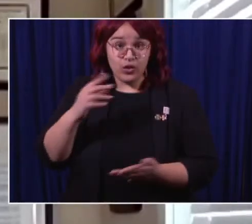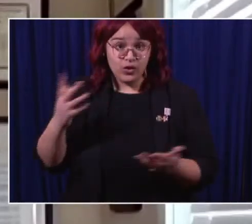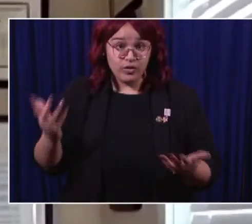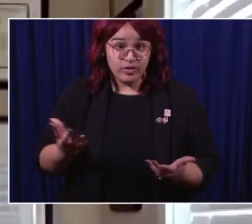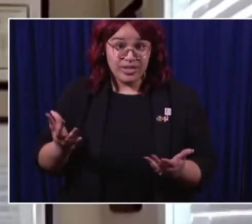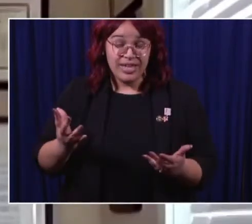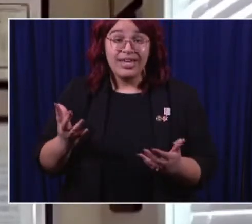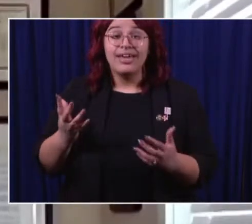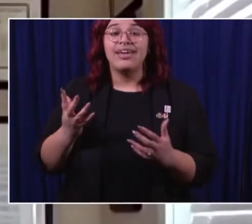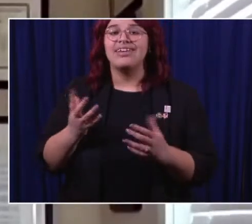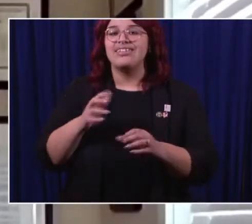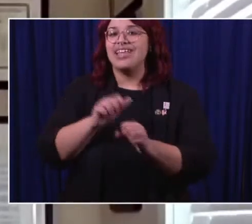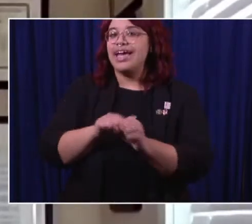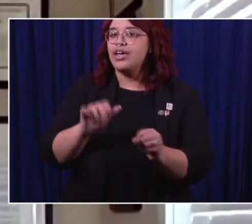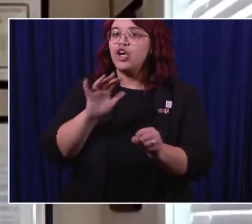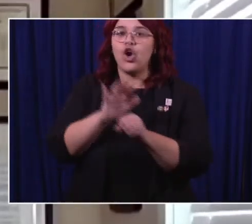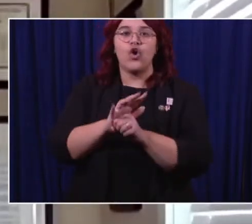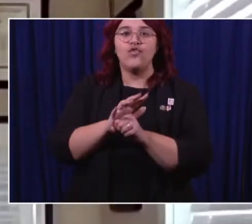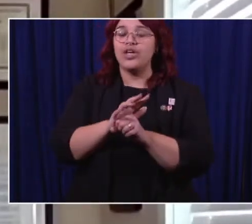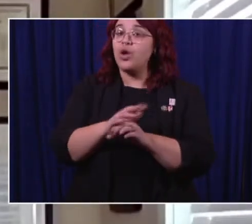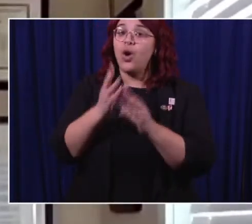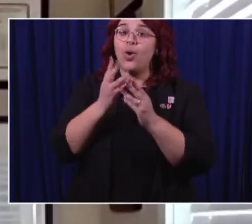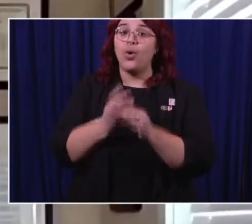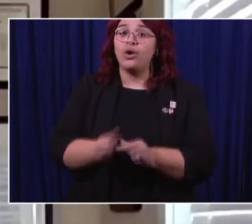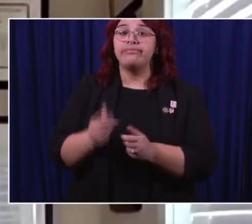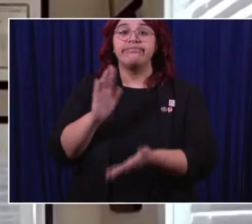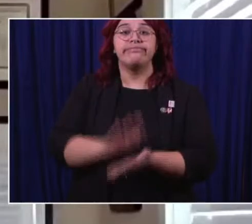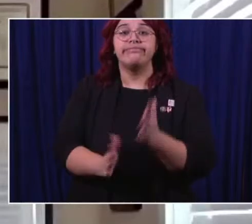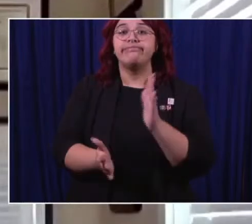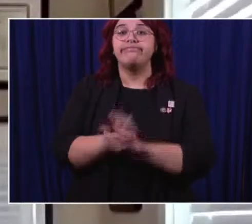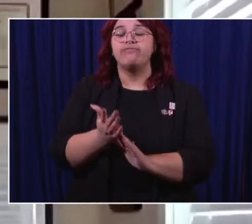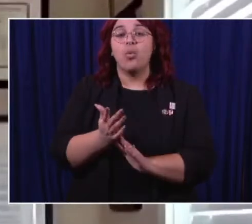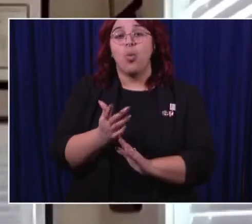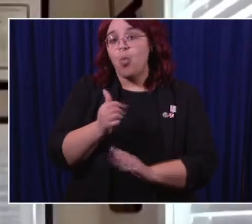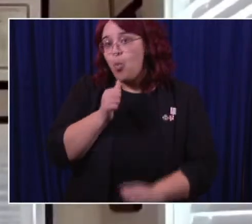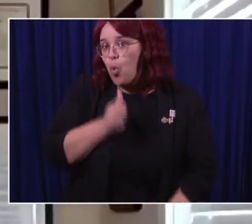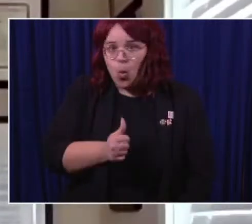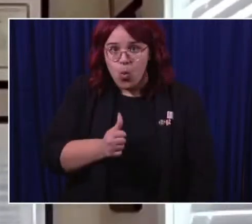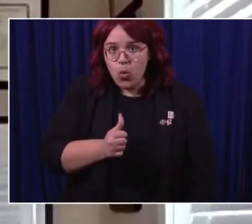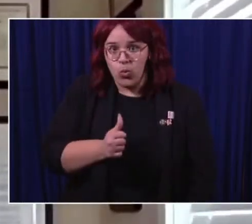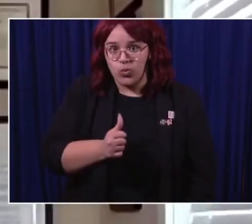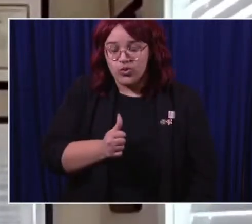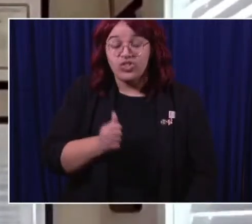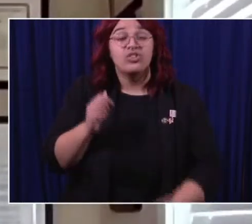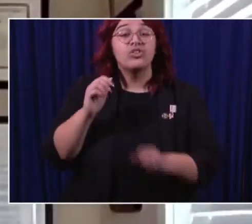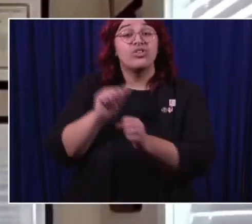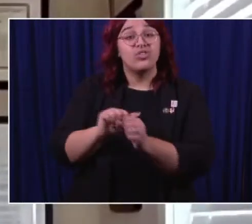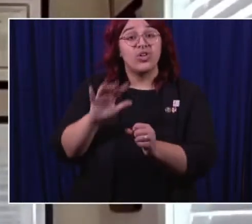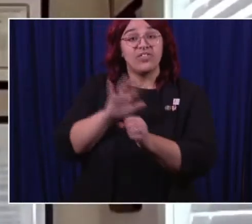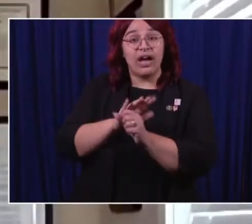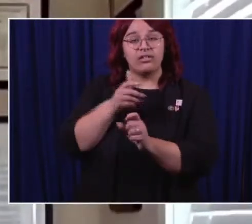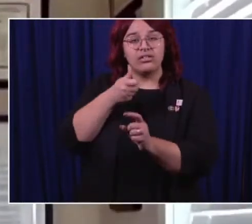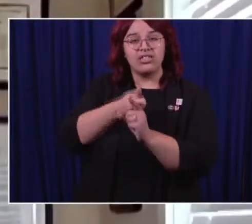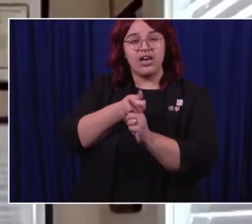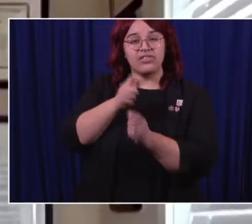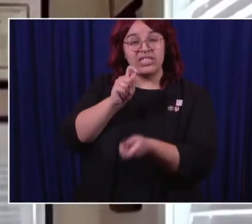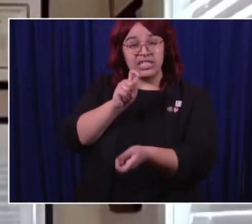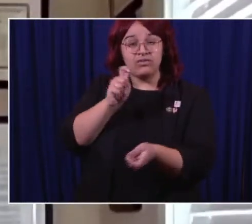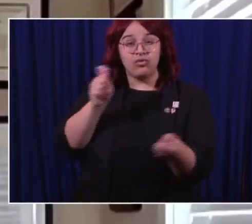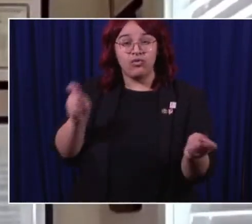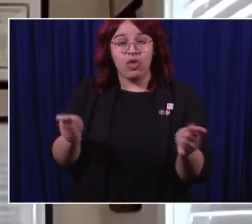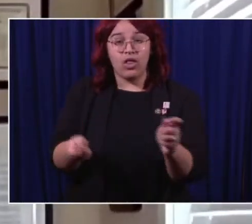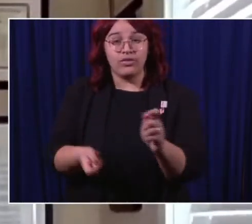just going to disappear, but like other viruses, it's evolving, and it's evolving to make